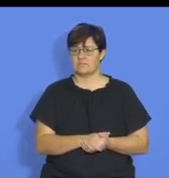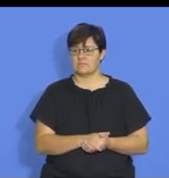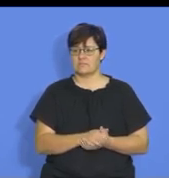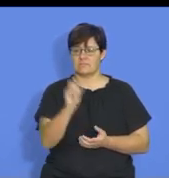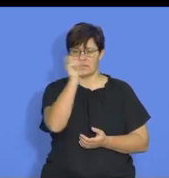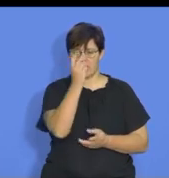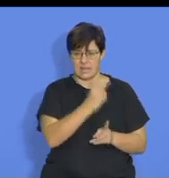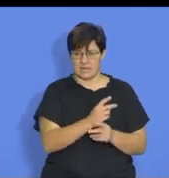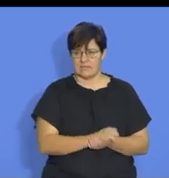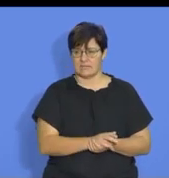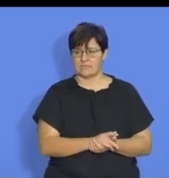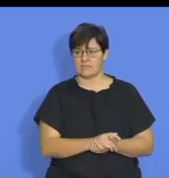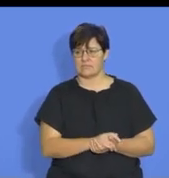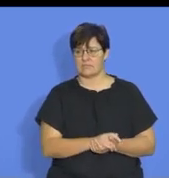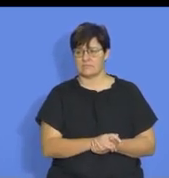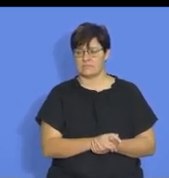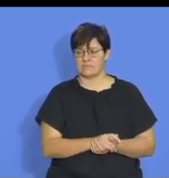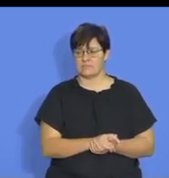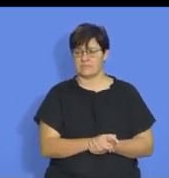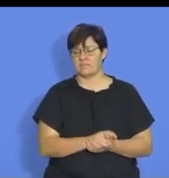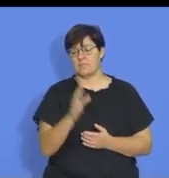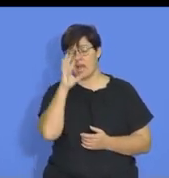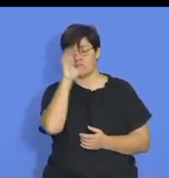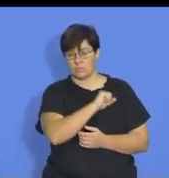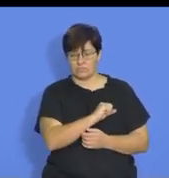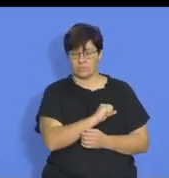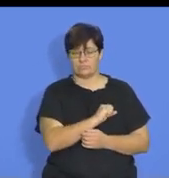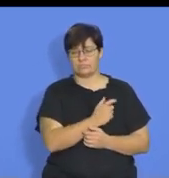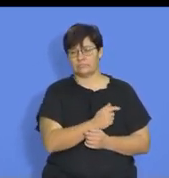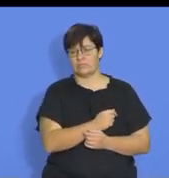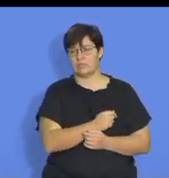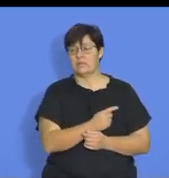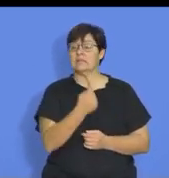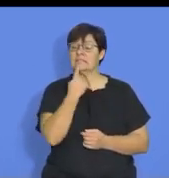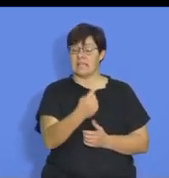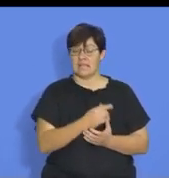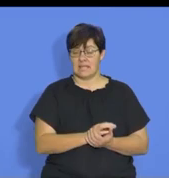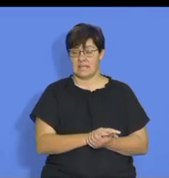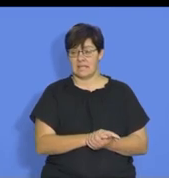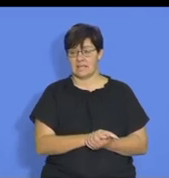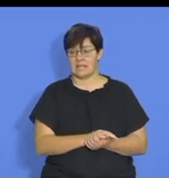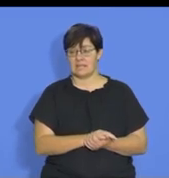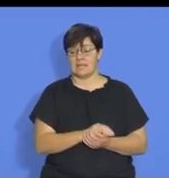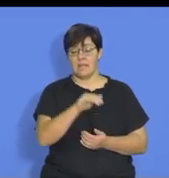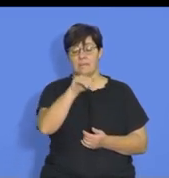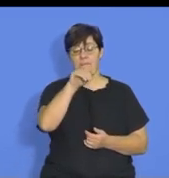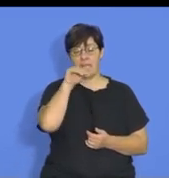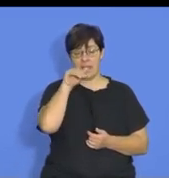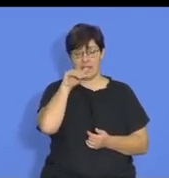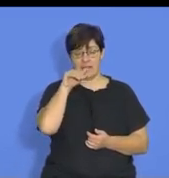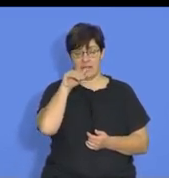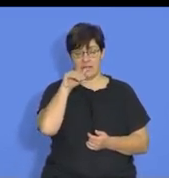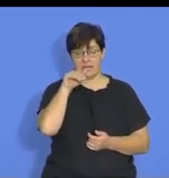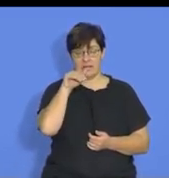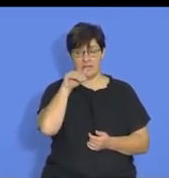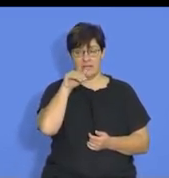Okay, let's grab a pen quickly, and let's assume the transaction mentioned,